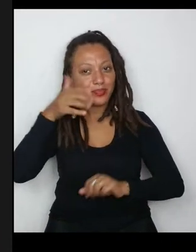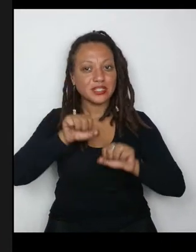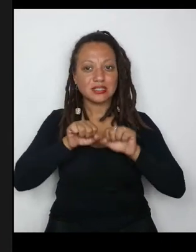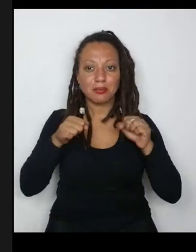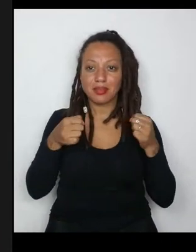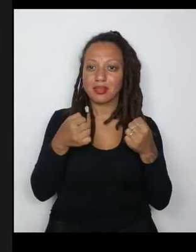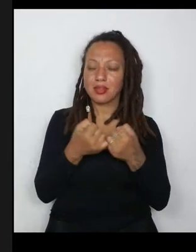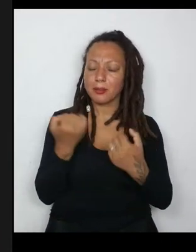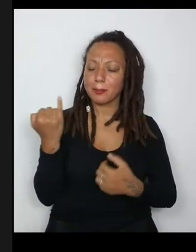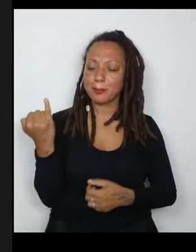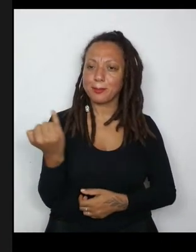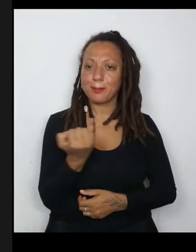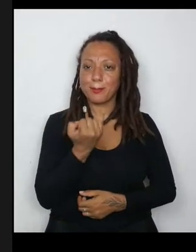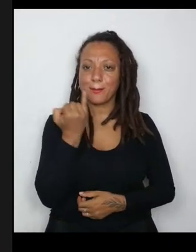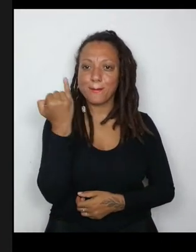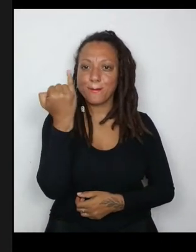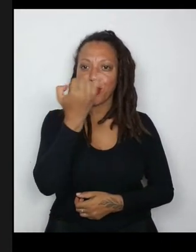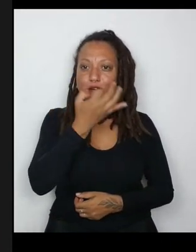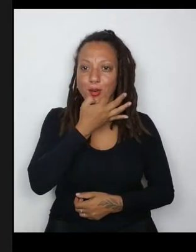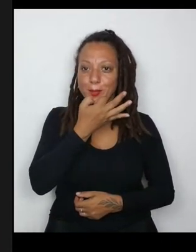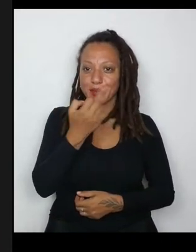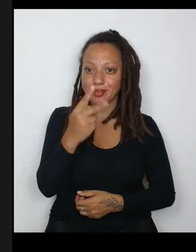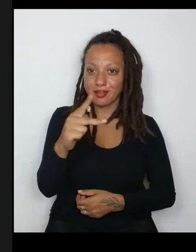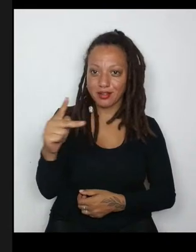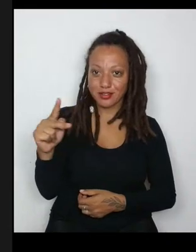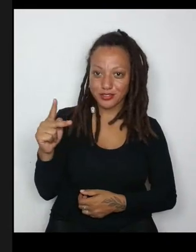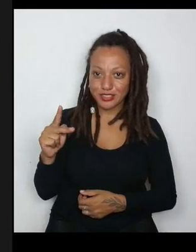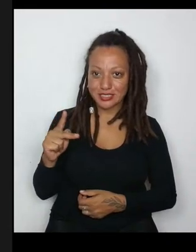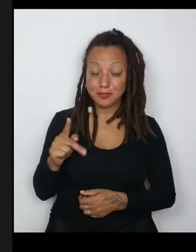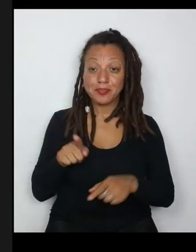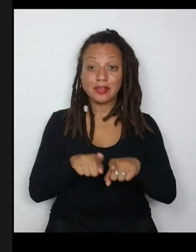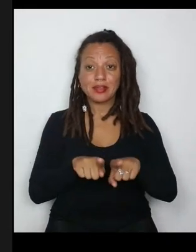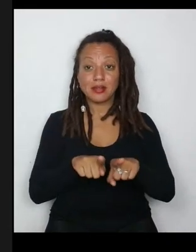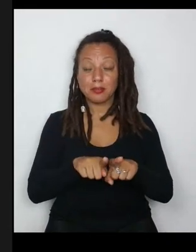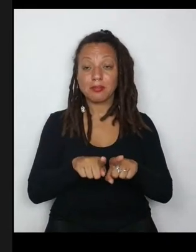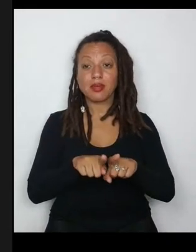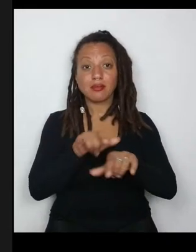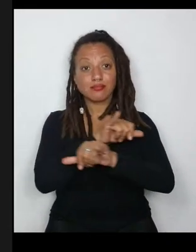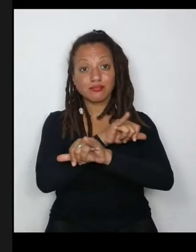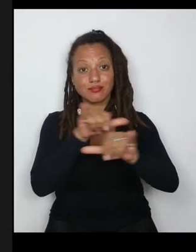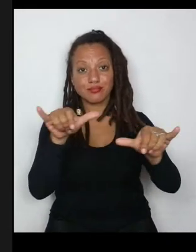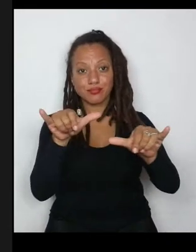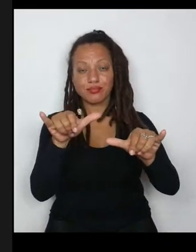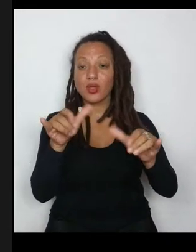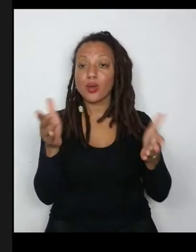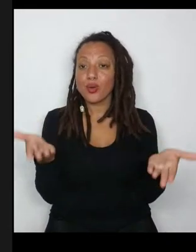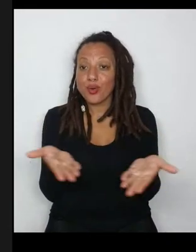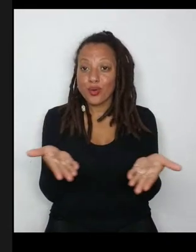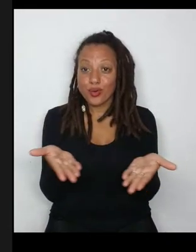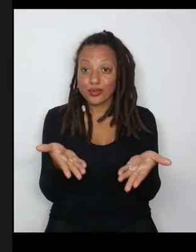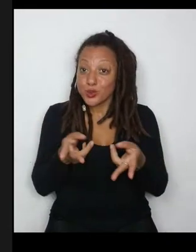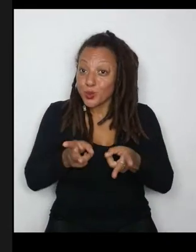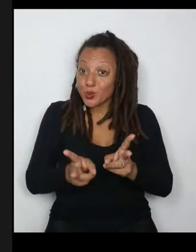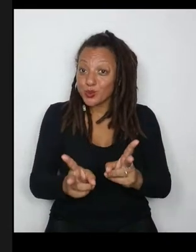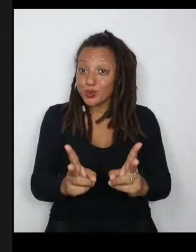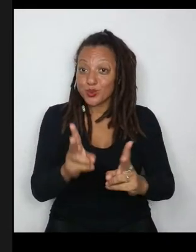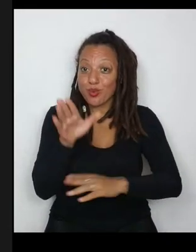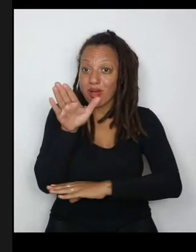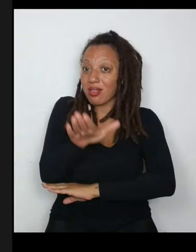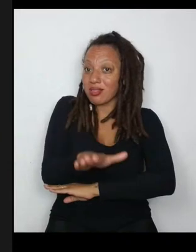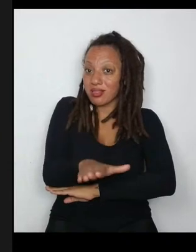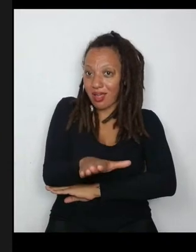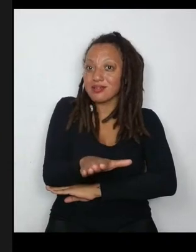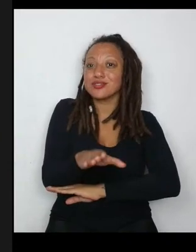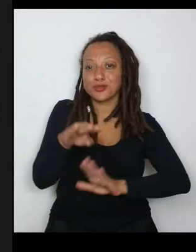contribution was absolutely important for us and i would also like to remind you all that we are